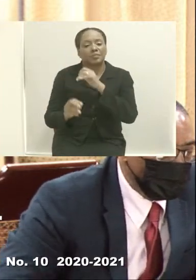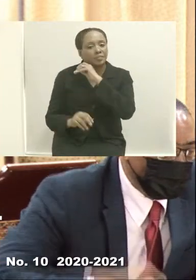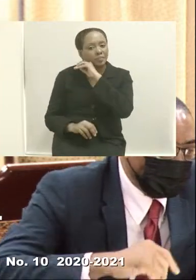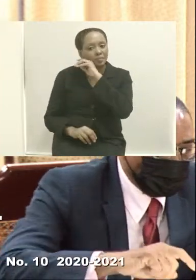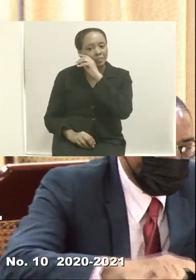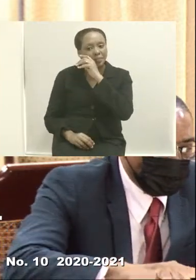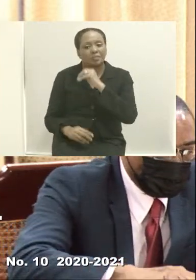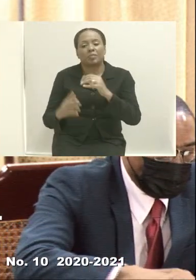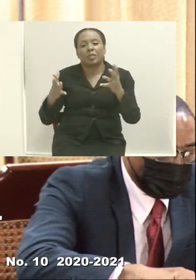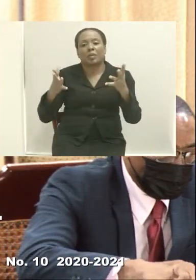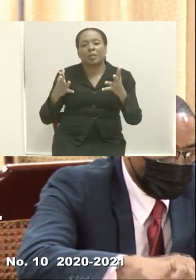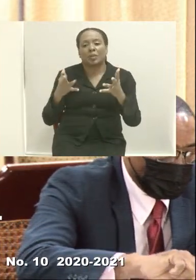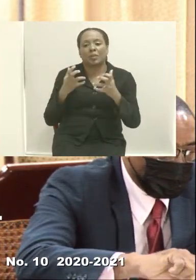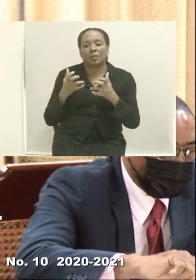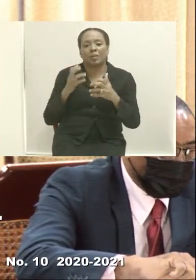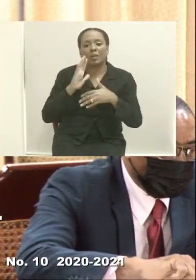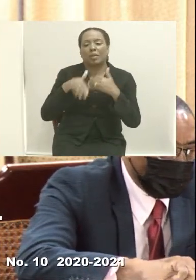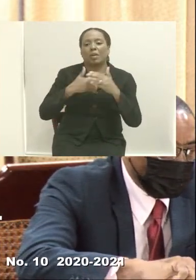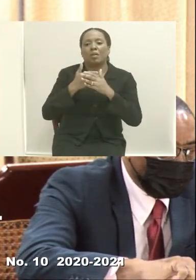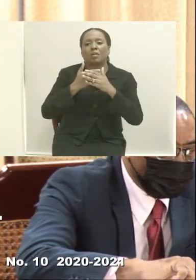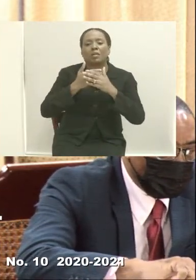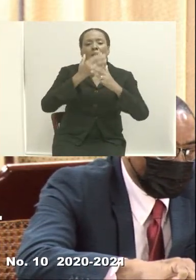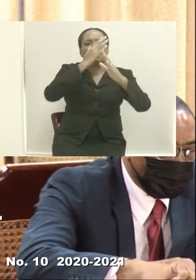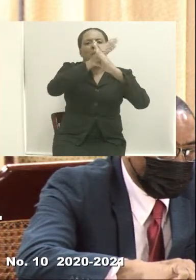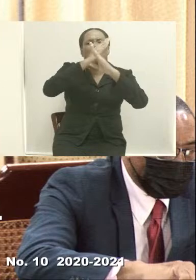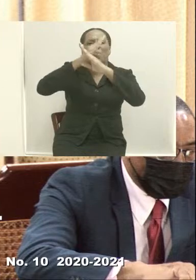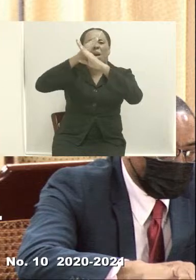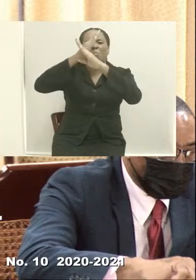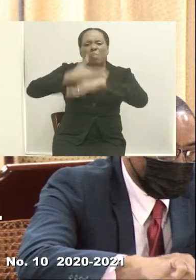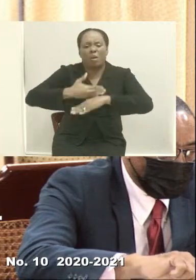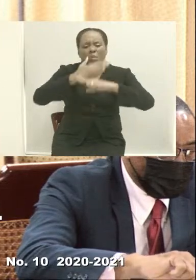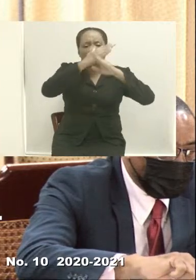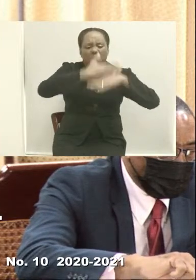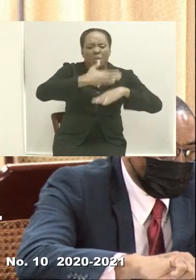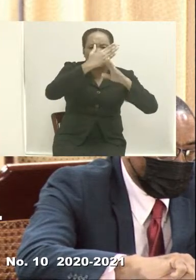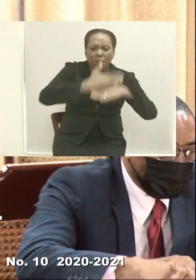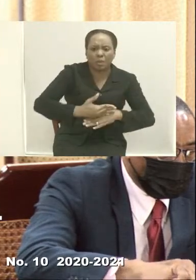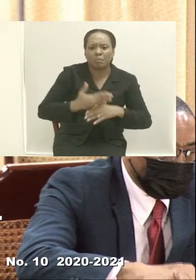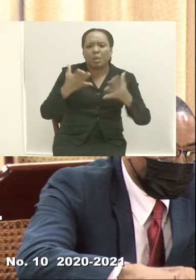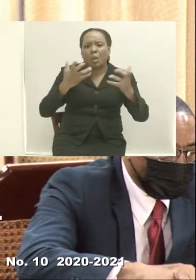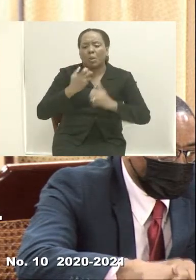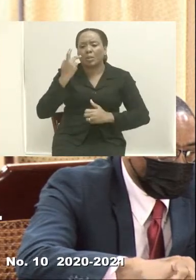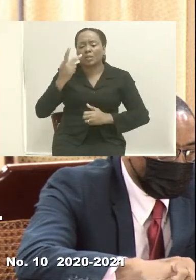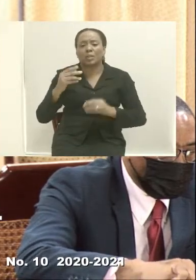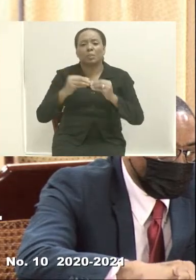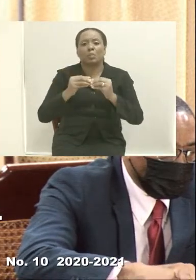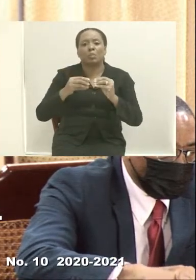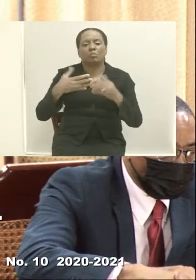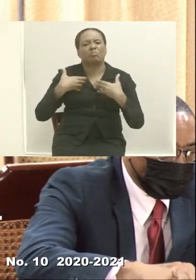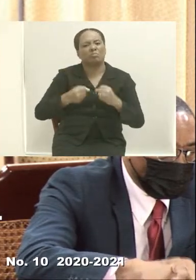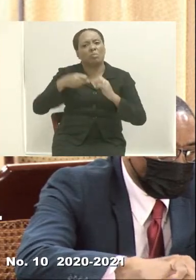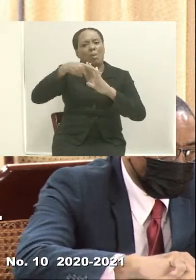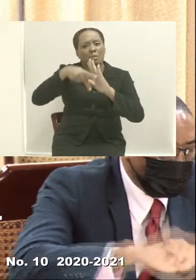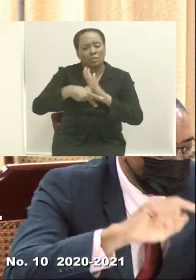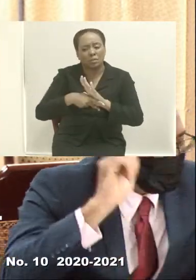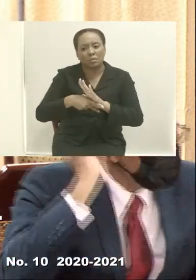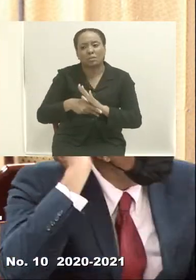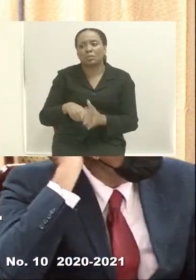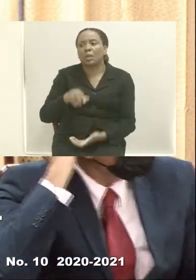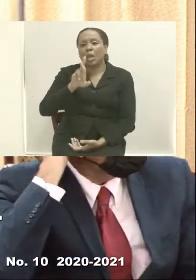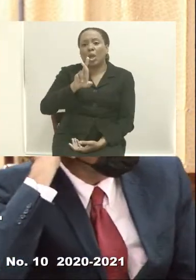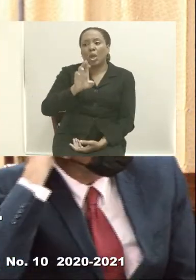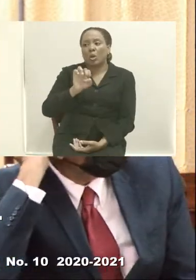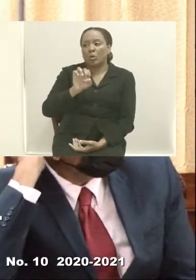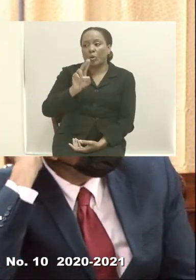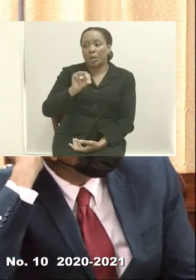remove some of the impediments, and that is my policy, and we hope to see it represented in these figures. And our renewables are important for various reasons, but there's